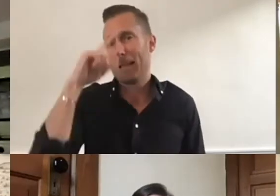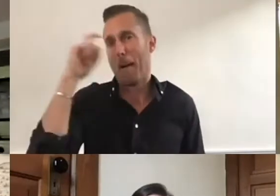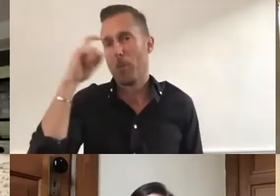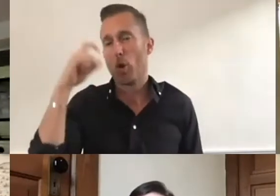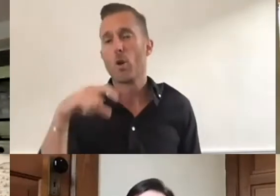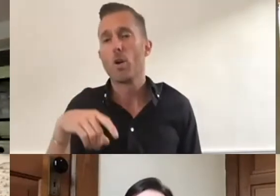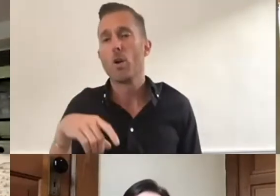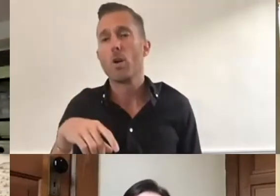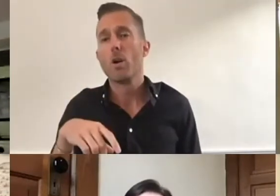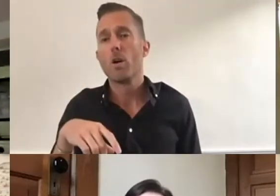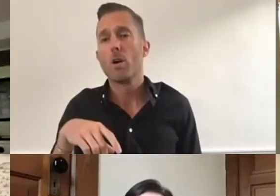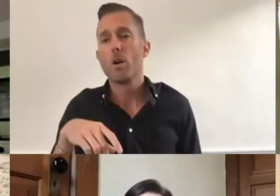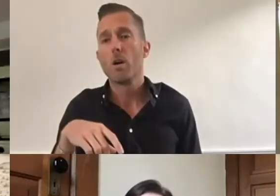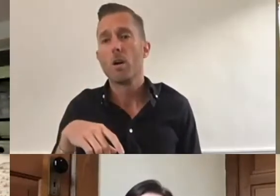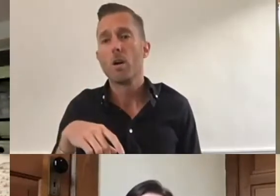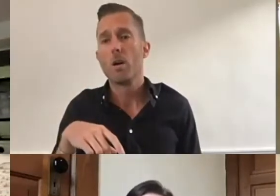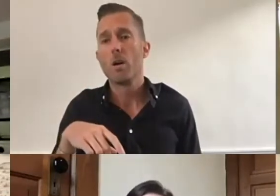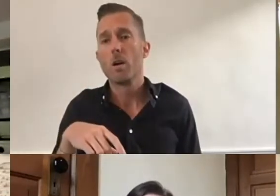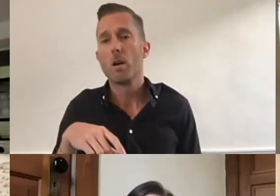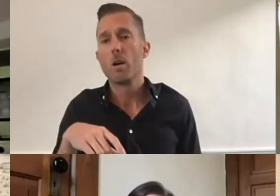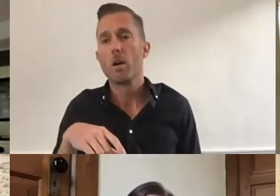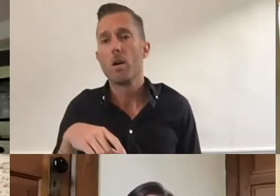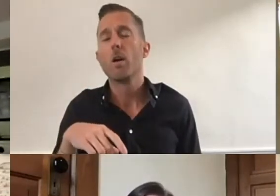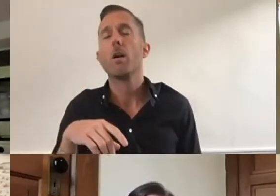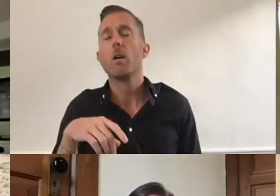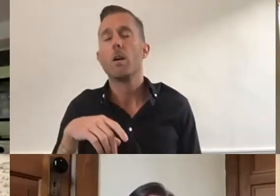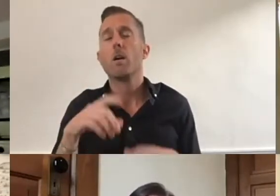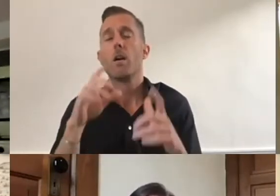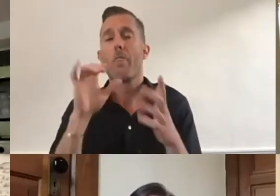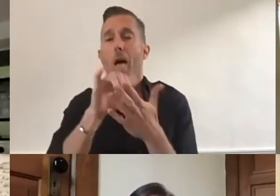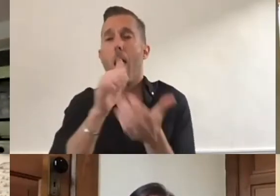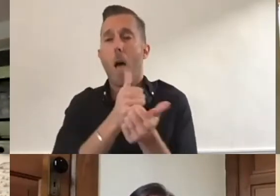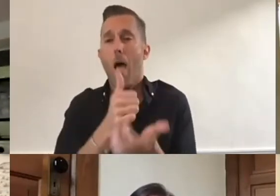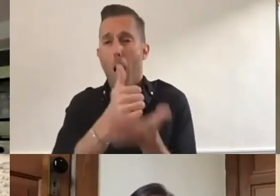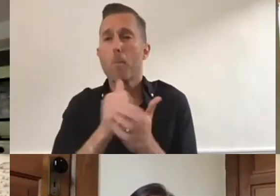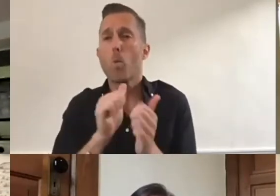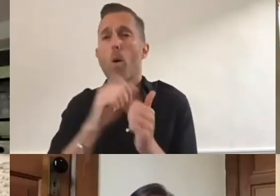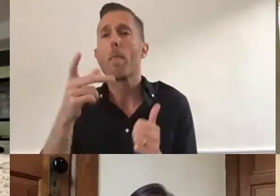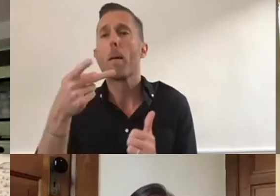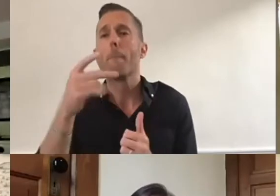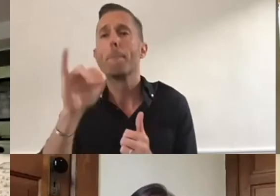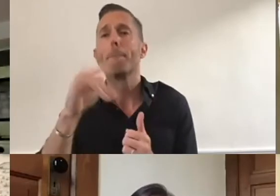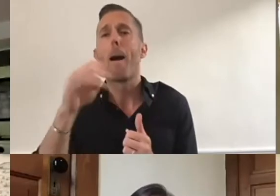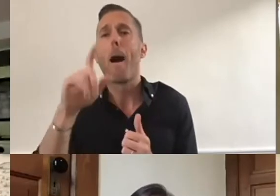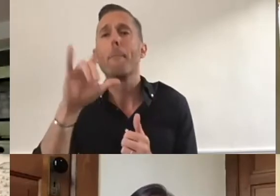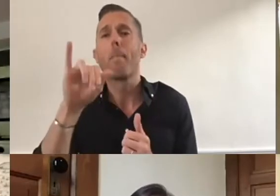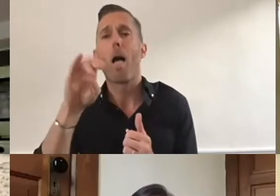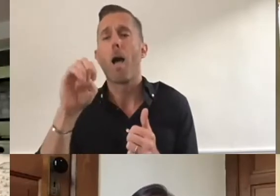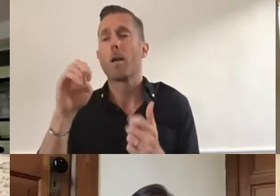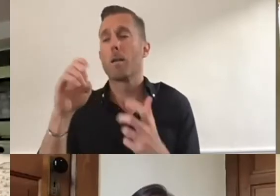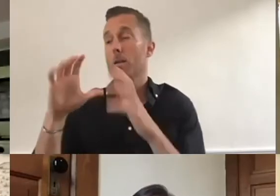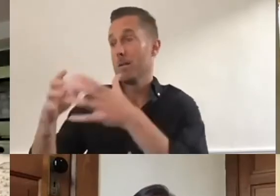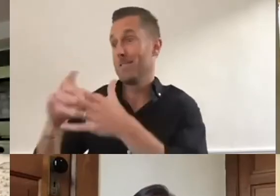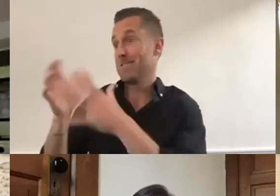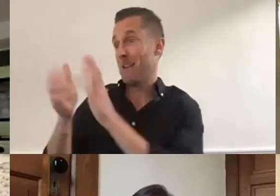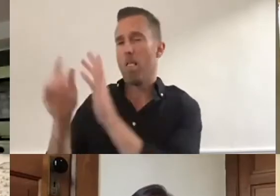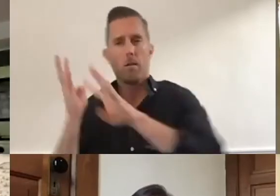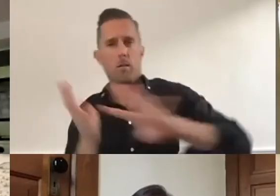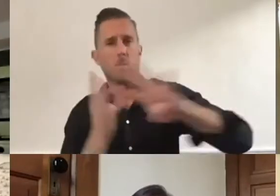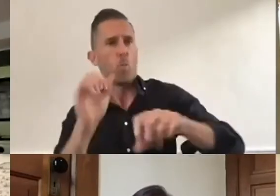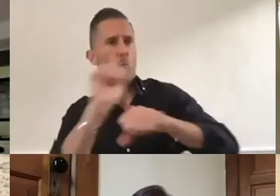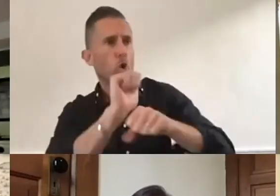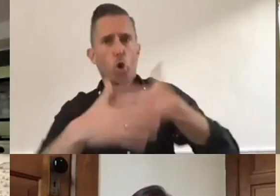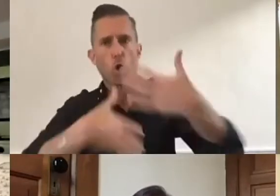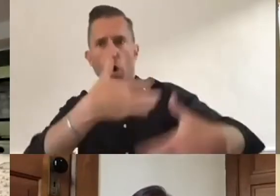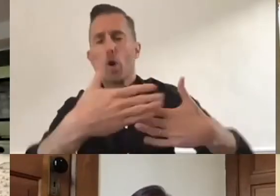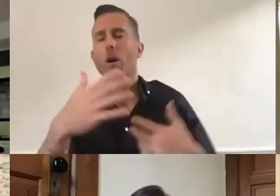that with the pipeline of talent behind the screen. And you know, I think